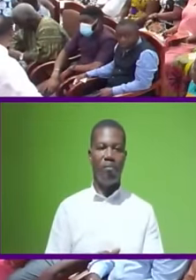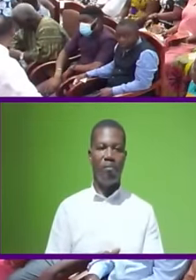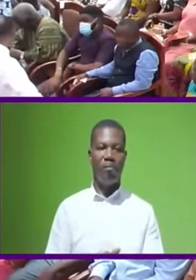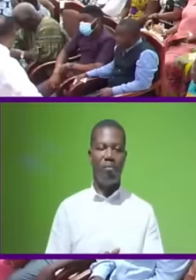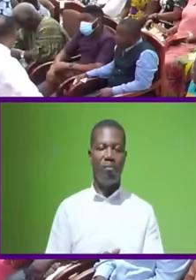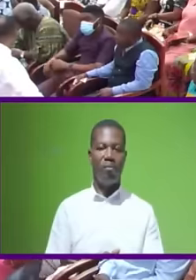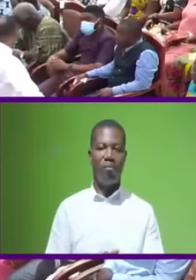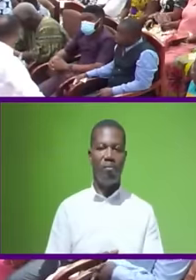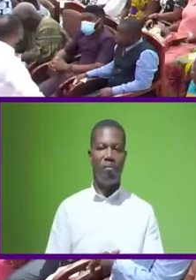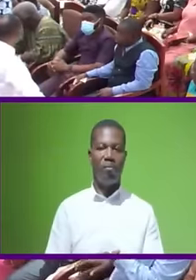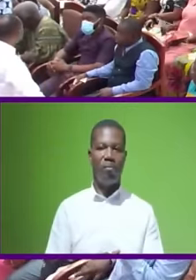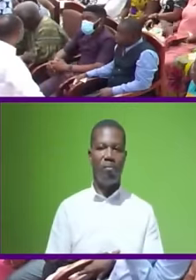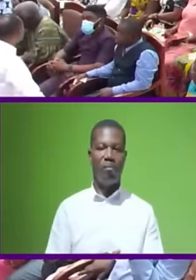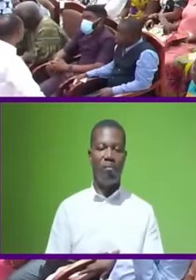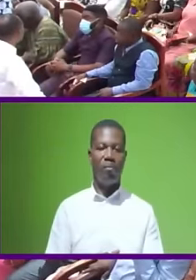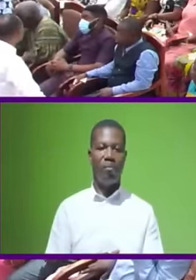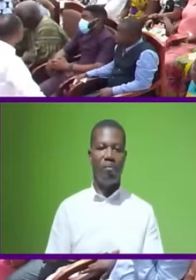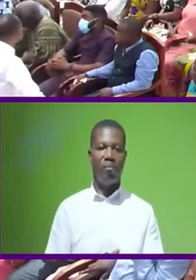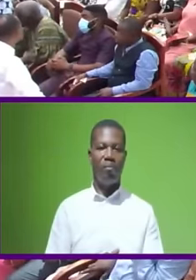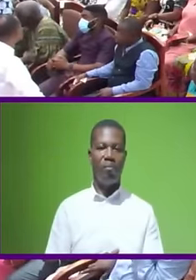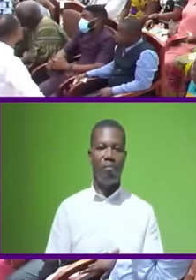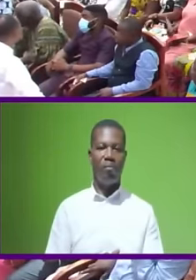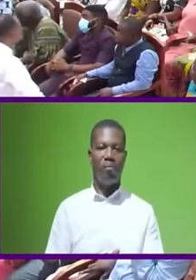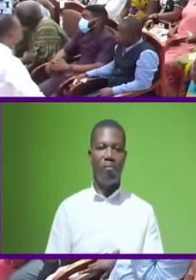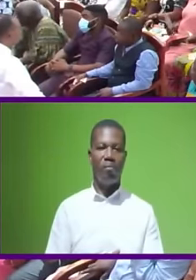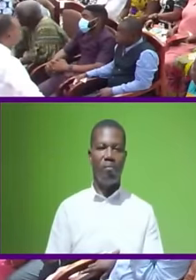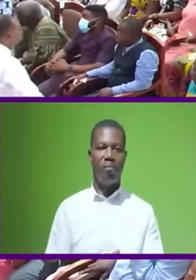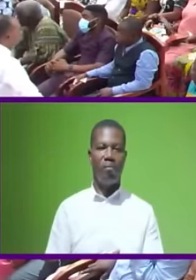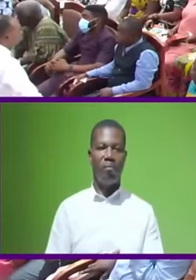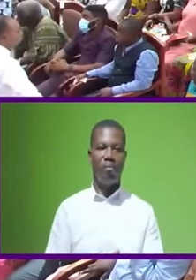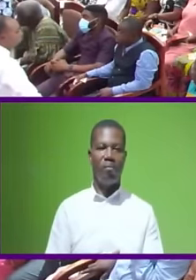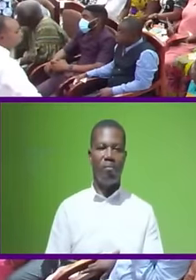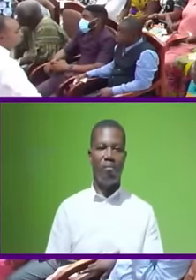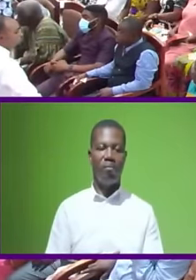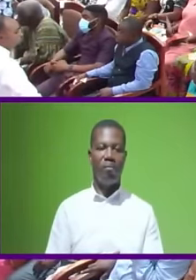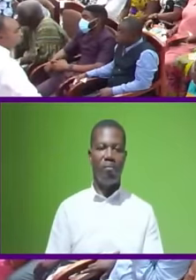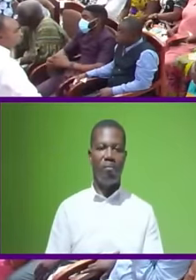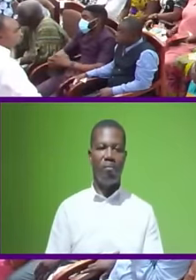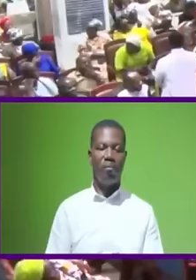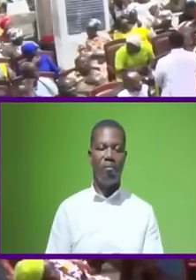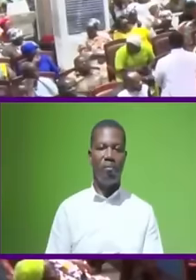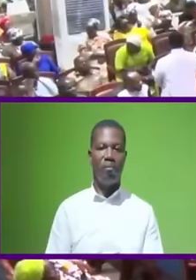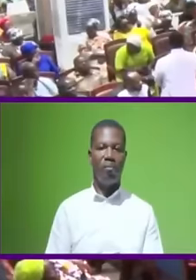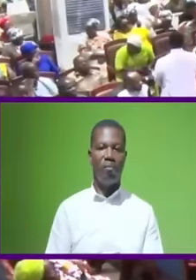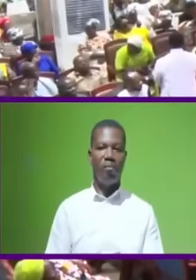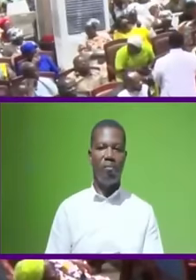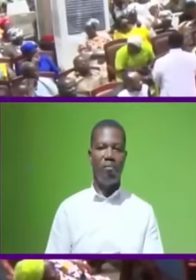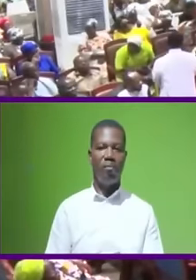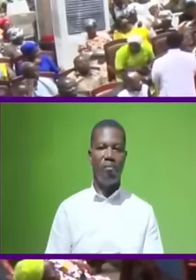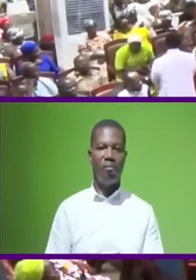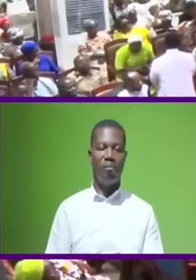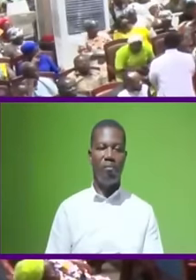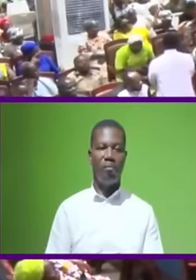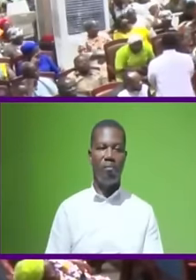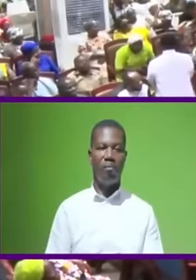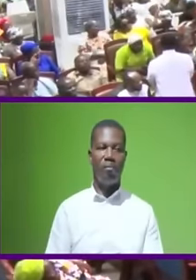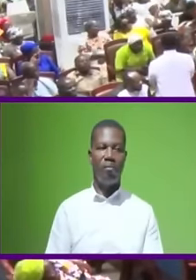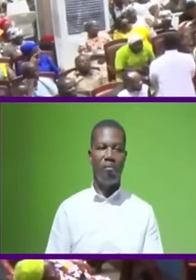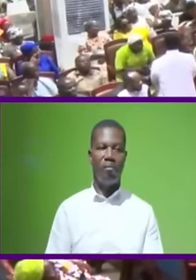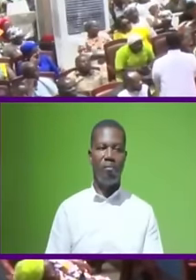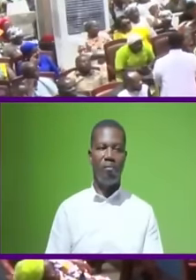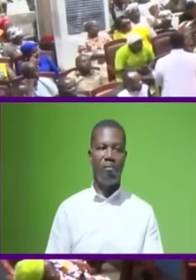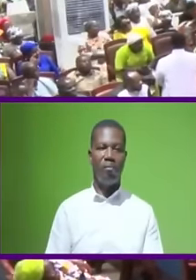offertory and other donations to the feet of pastors. Beloved, if you are not from this group, then indeed you are not from